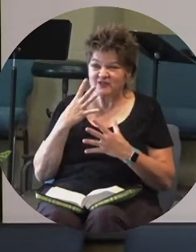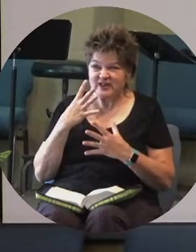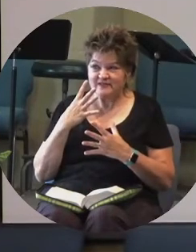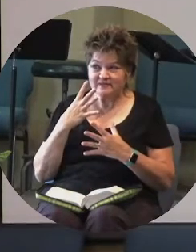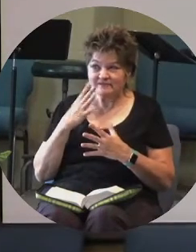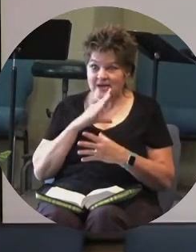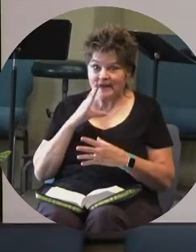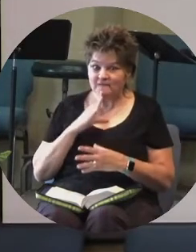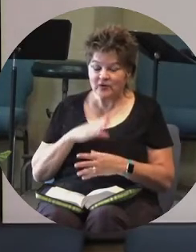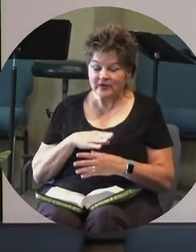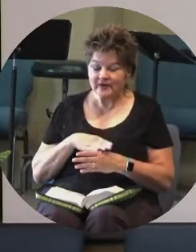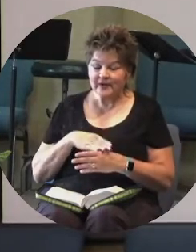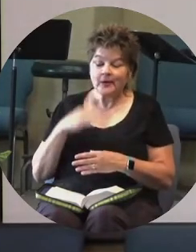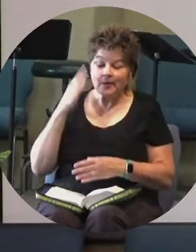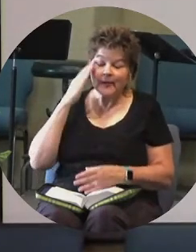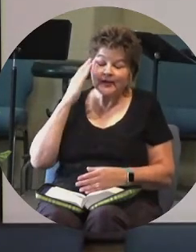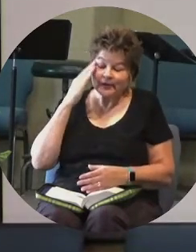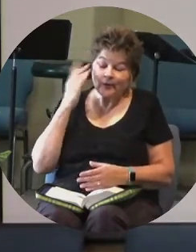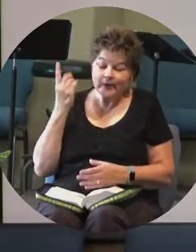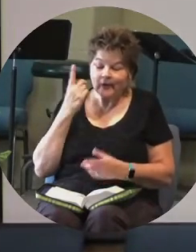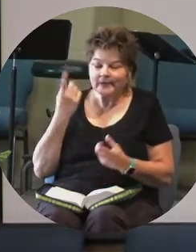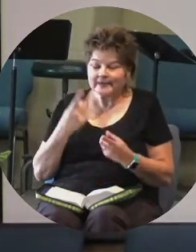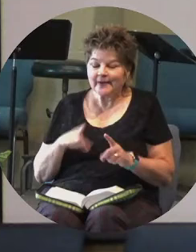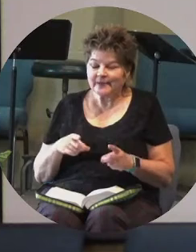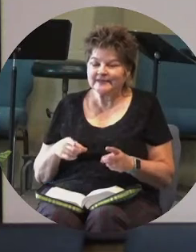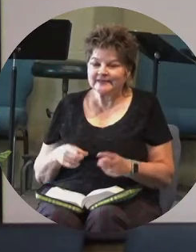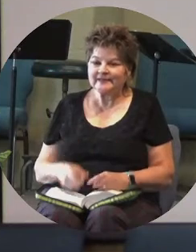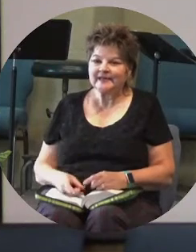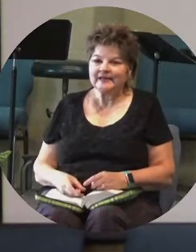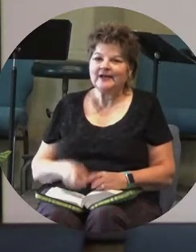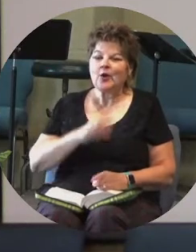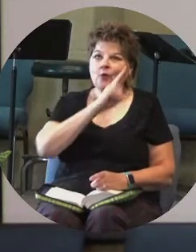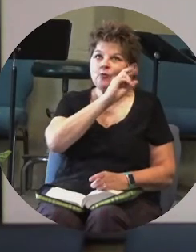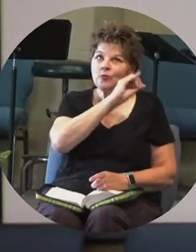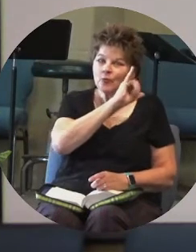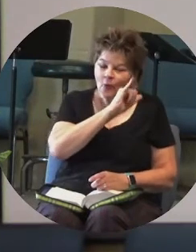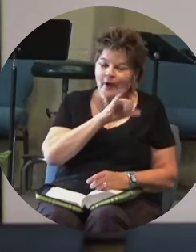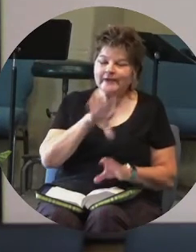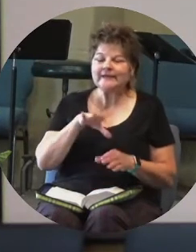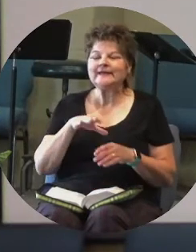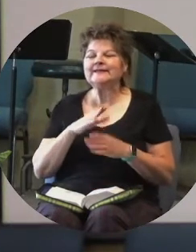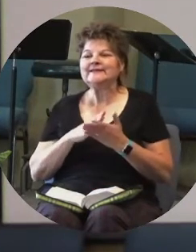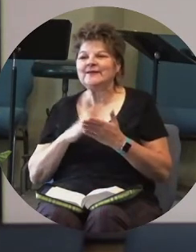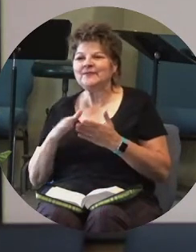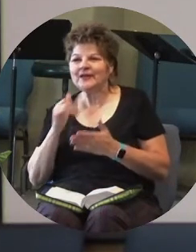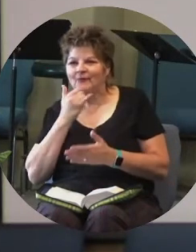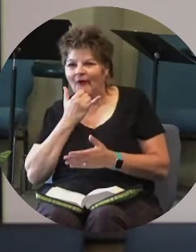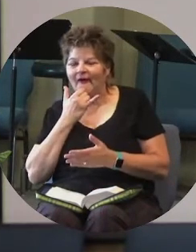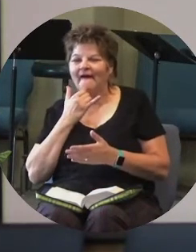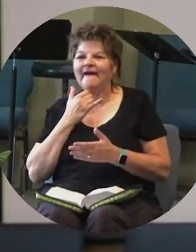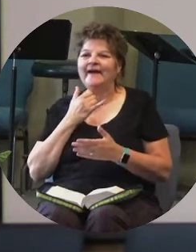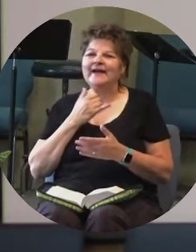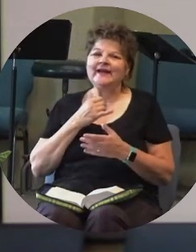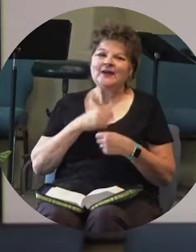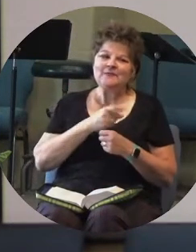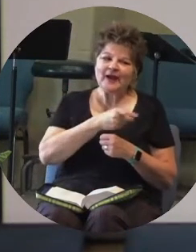Right? But you know what? It always happened. Roy always did something wrong and